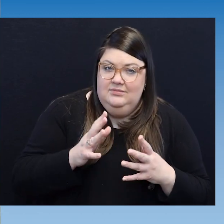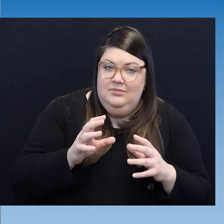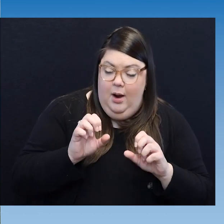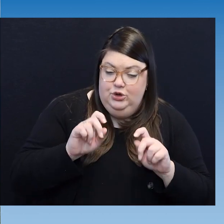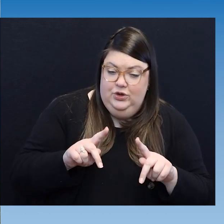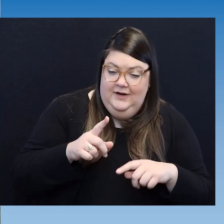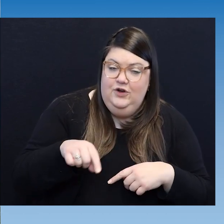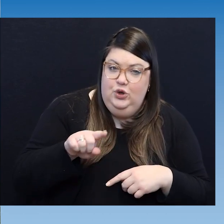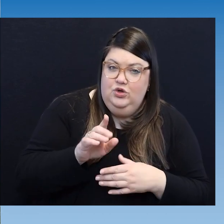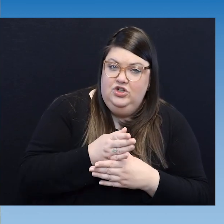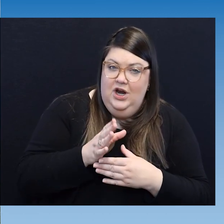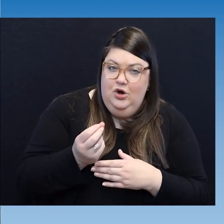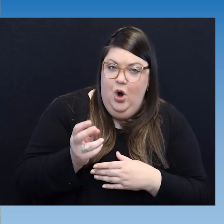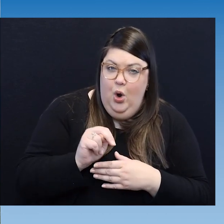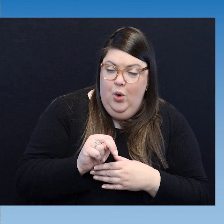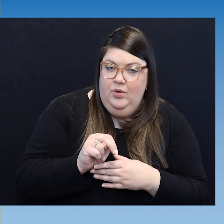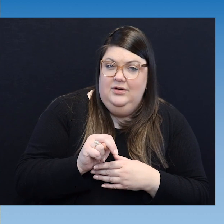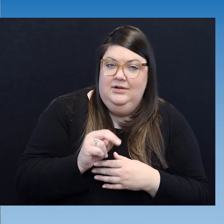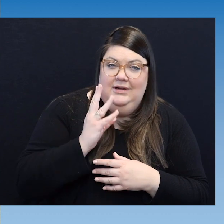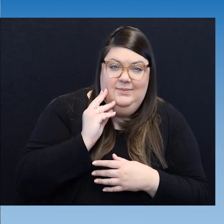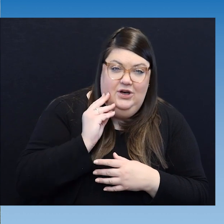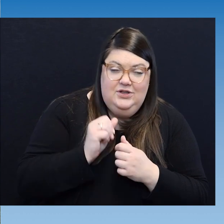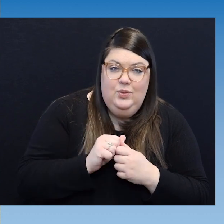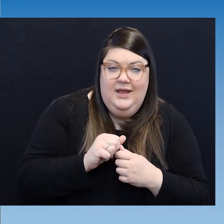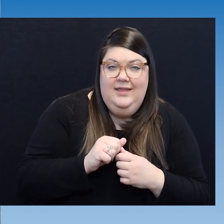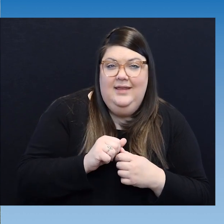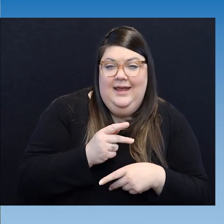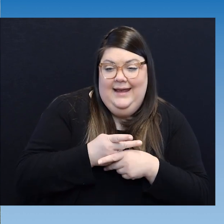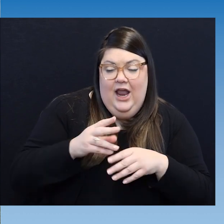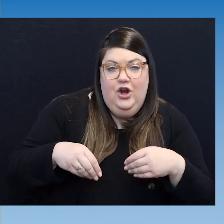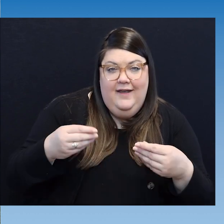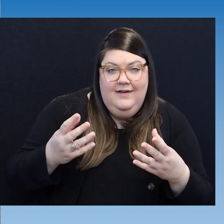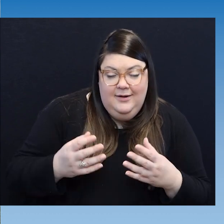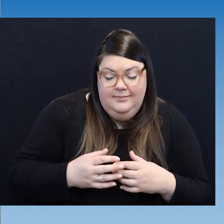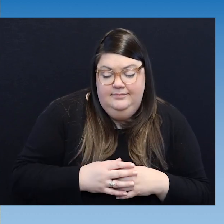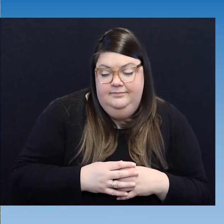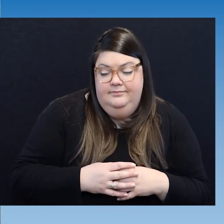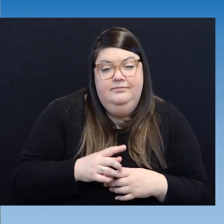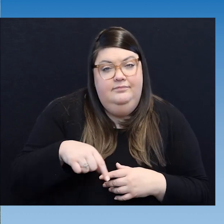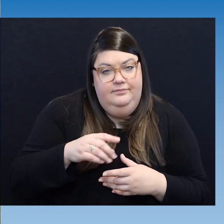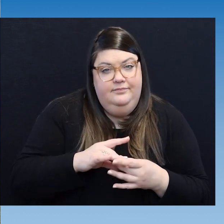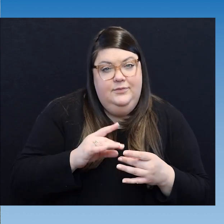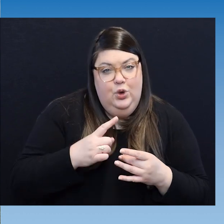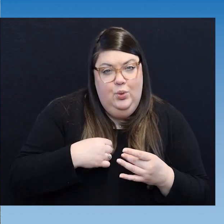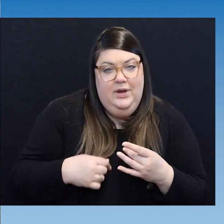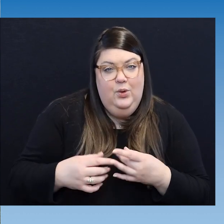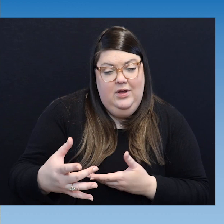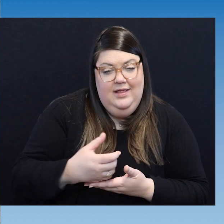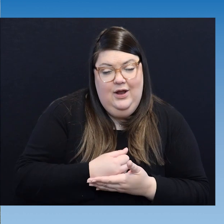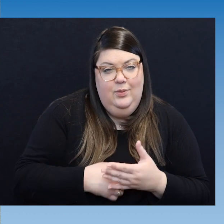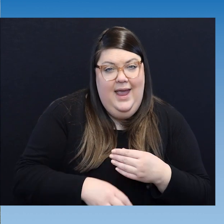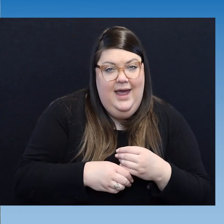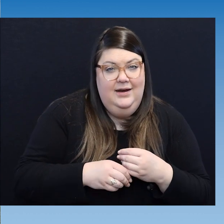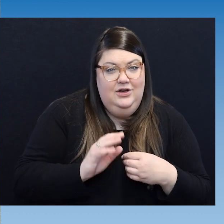to share your own experiences with caregiving. Those stories that we collect will be added to our archive